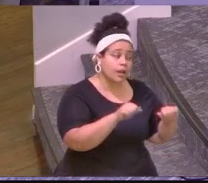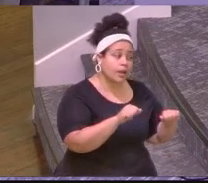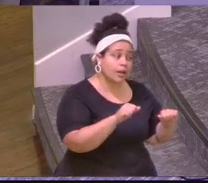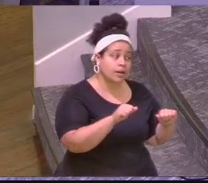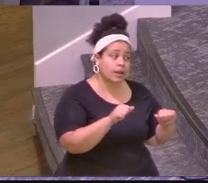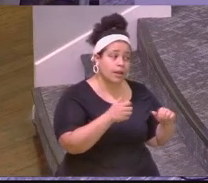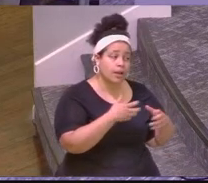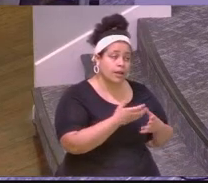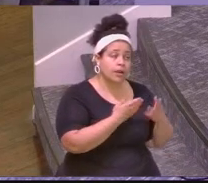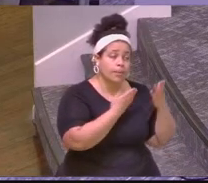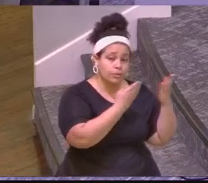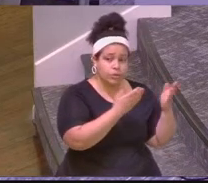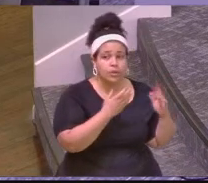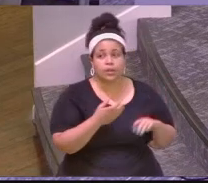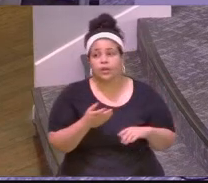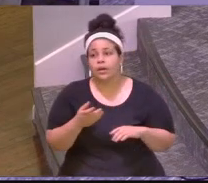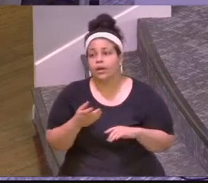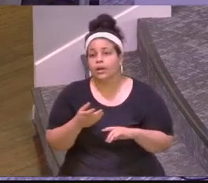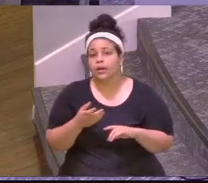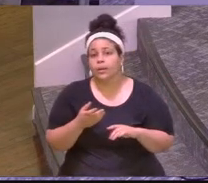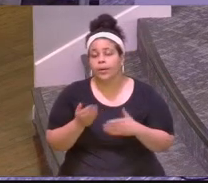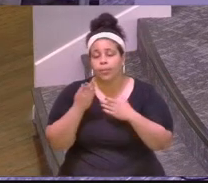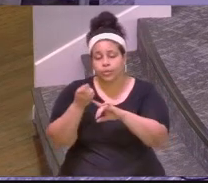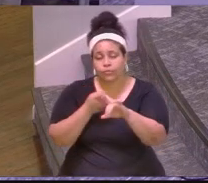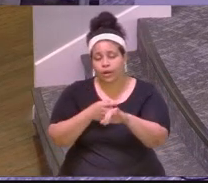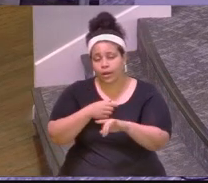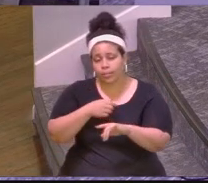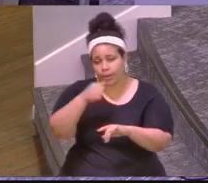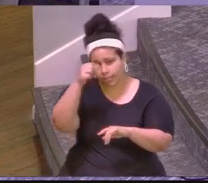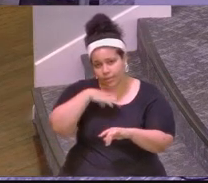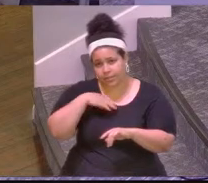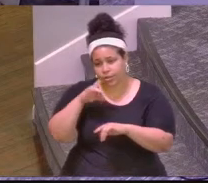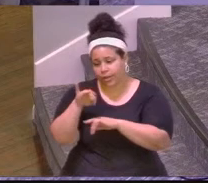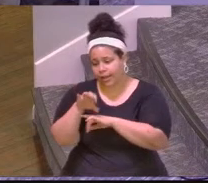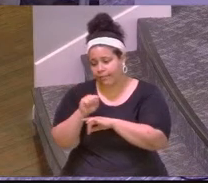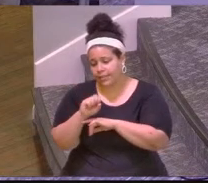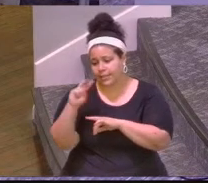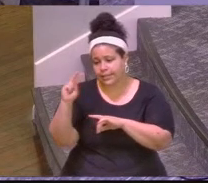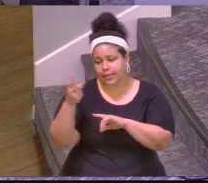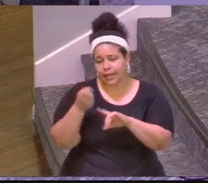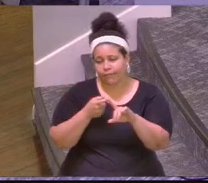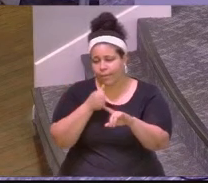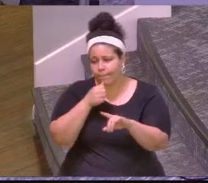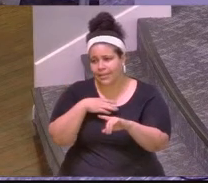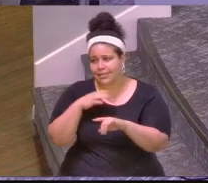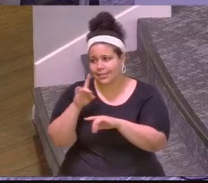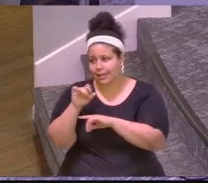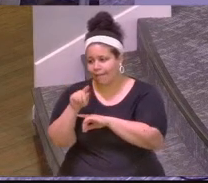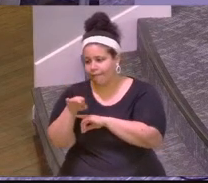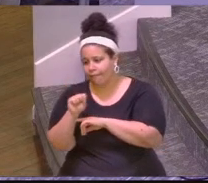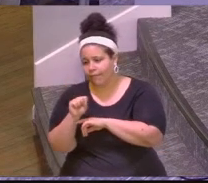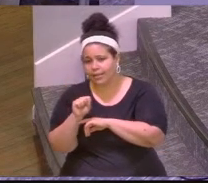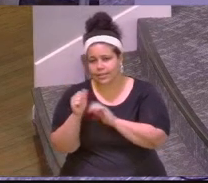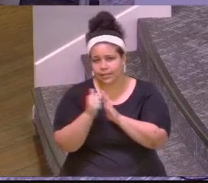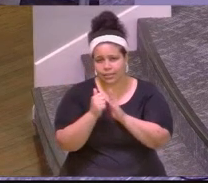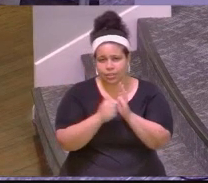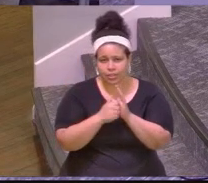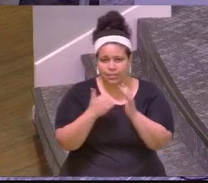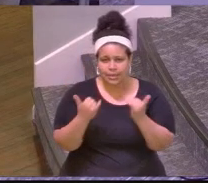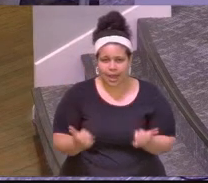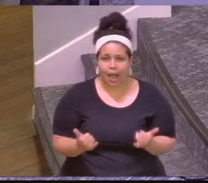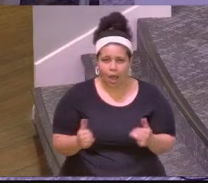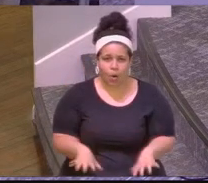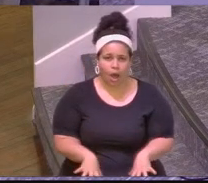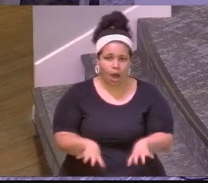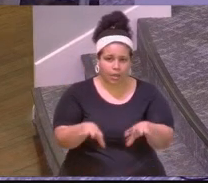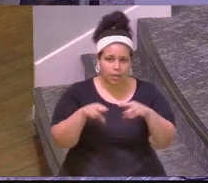All right, that motion was made by Mr. Davis and seconded by Mrs. Davis, and the agenda has now been adopted.